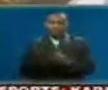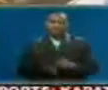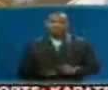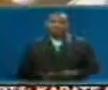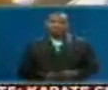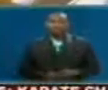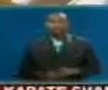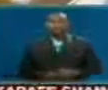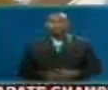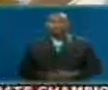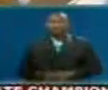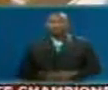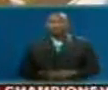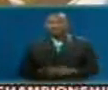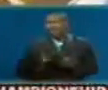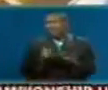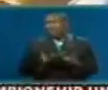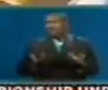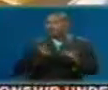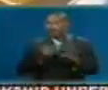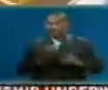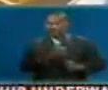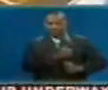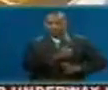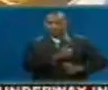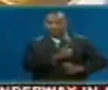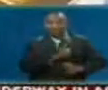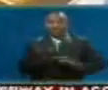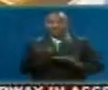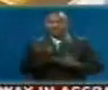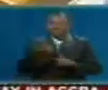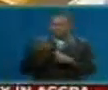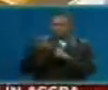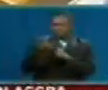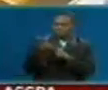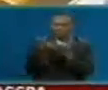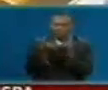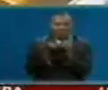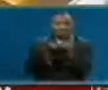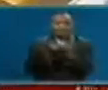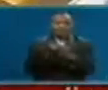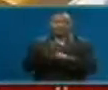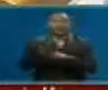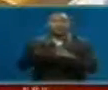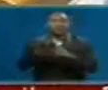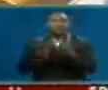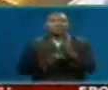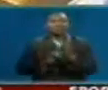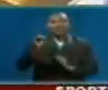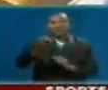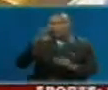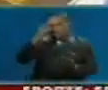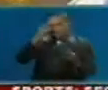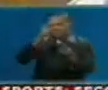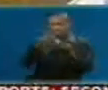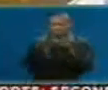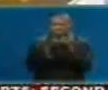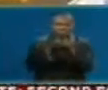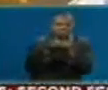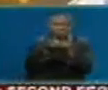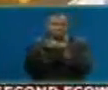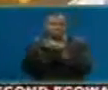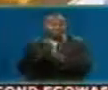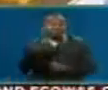development programs. There is the need for the military to find ways of supporting the national developmental